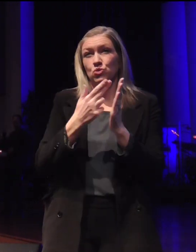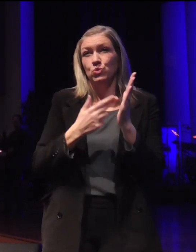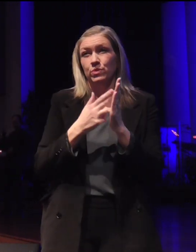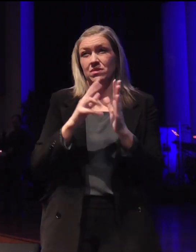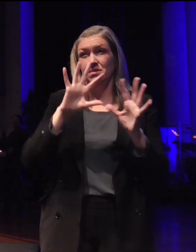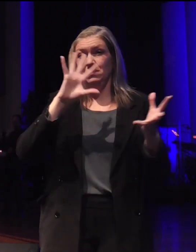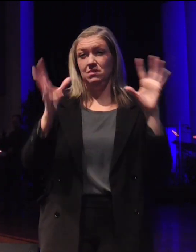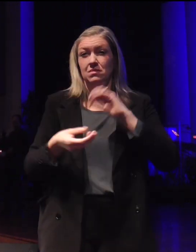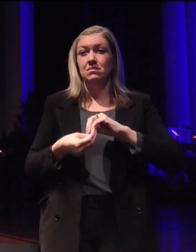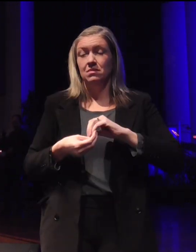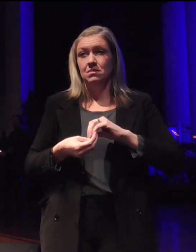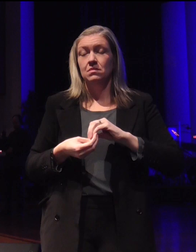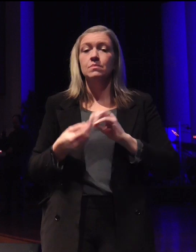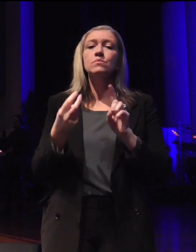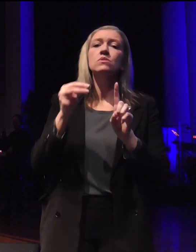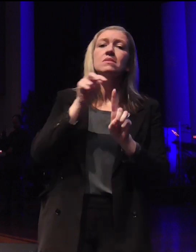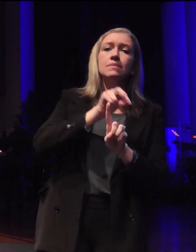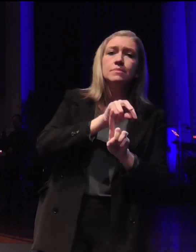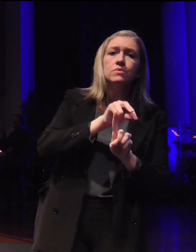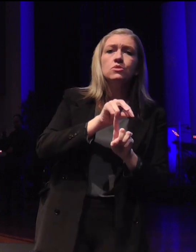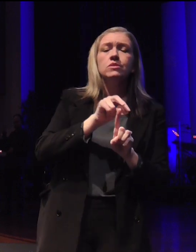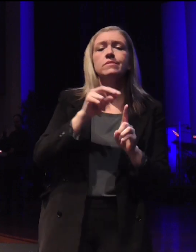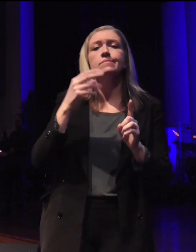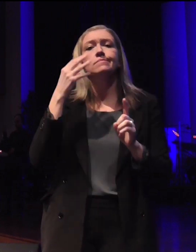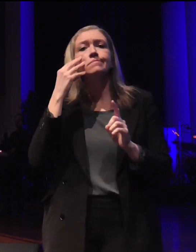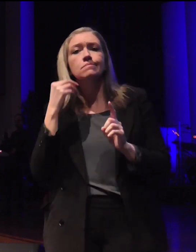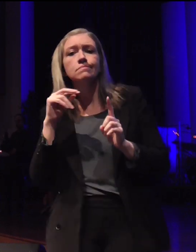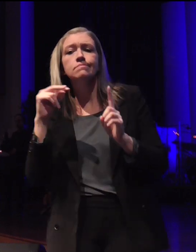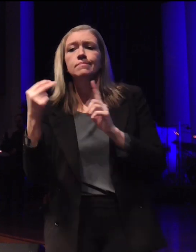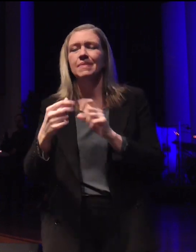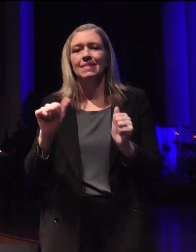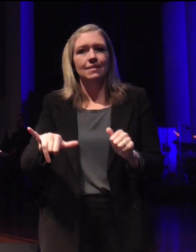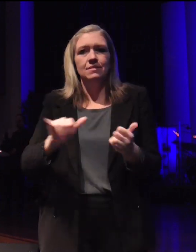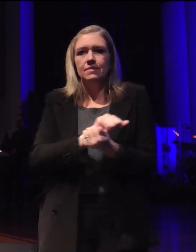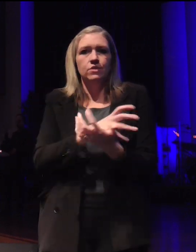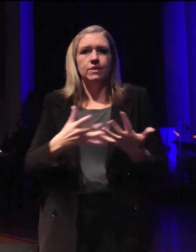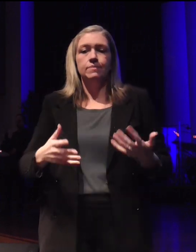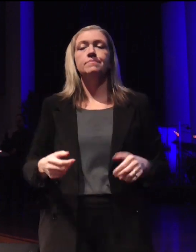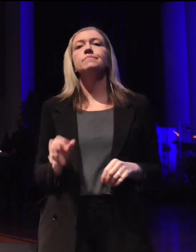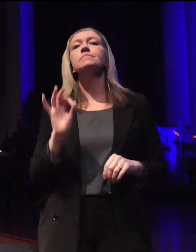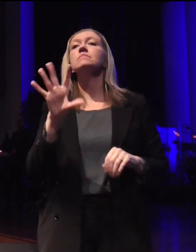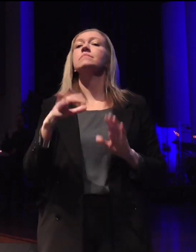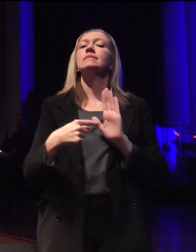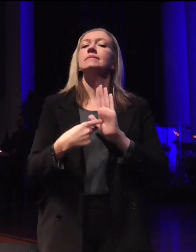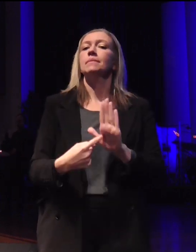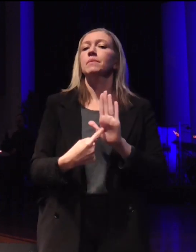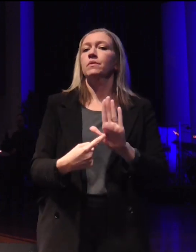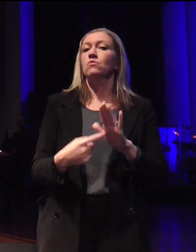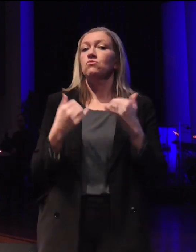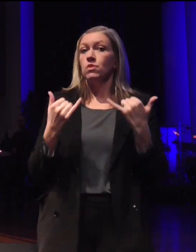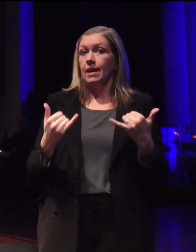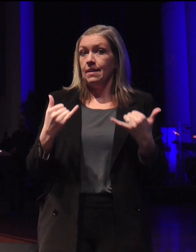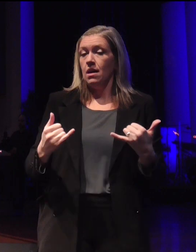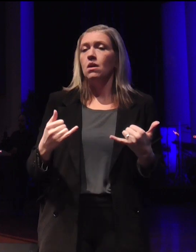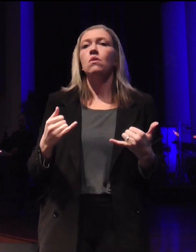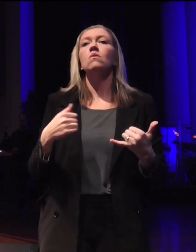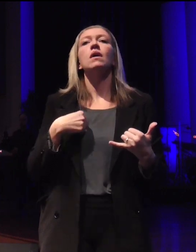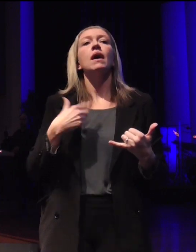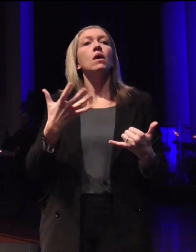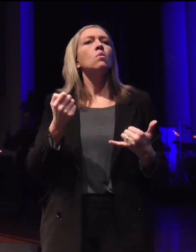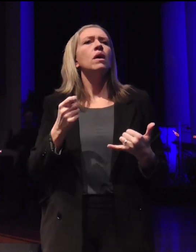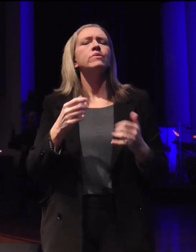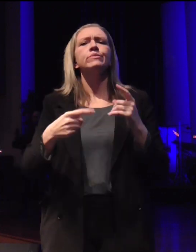Because perception and perspective is everything. Here's an example. Right here and right now, if I want to argue with